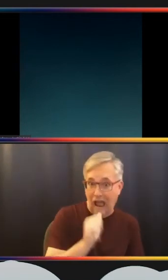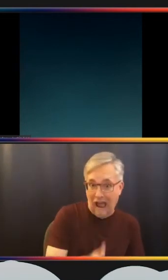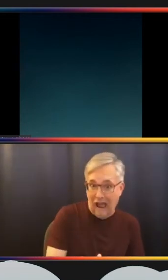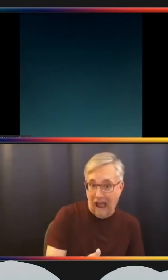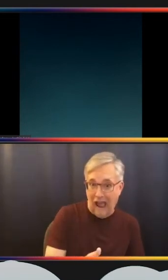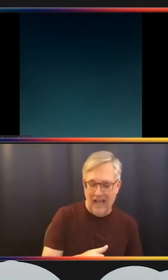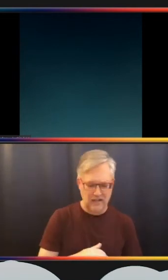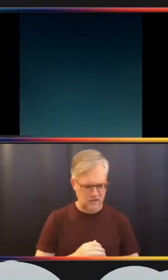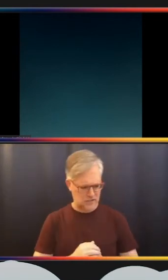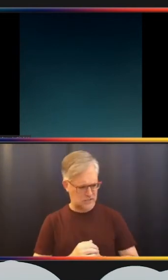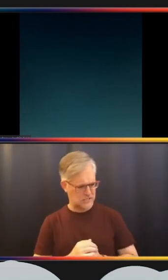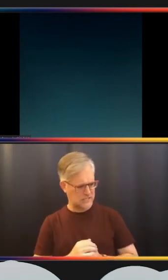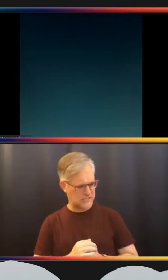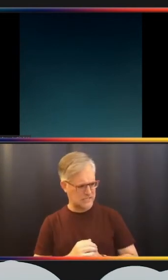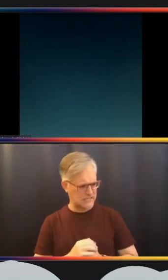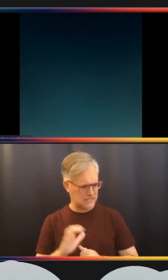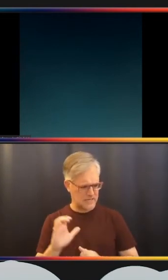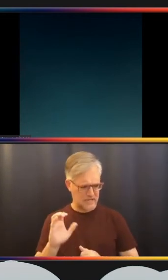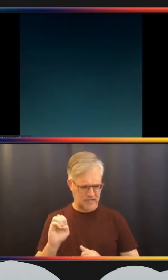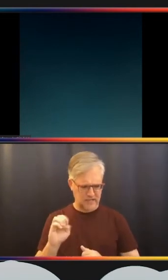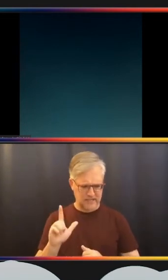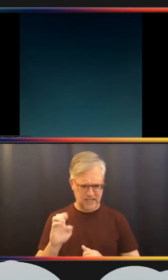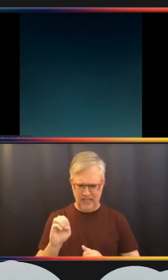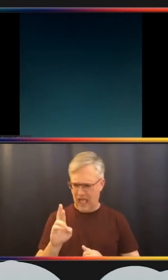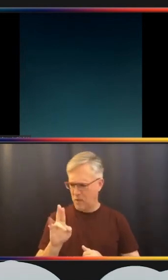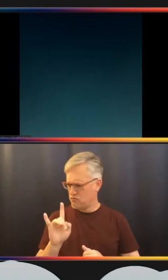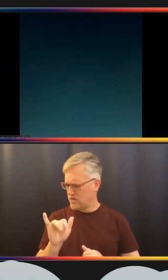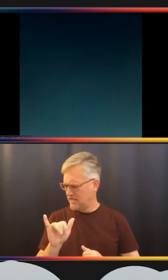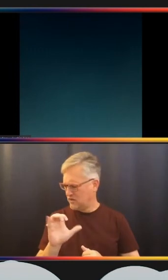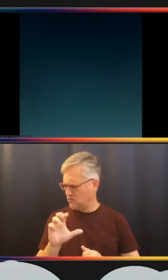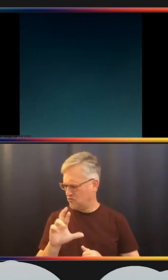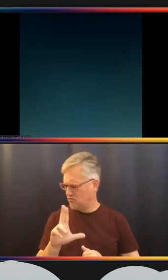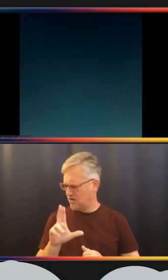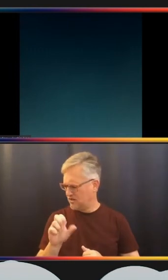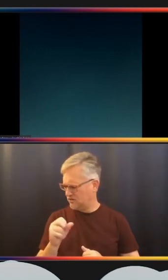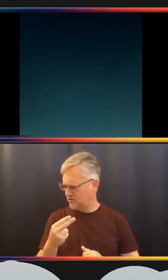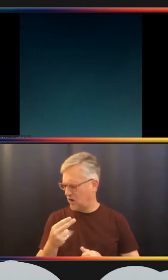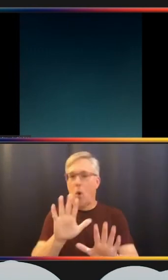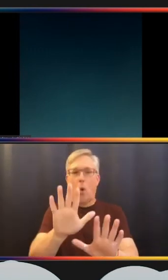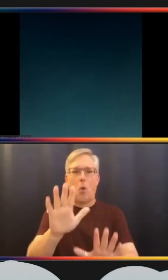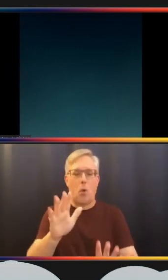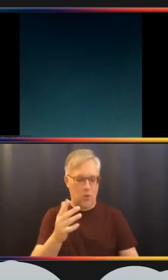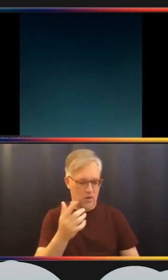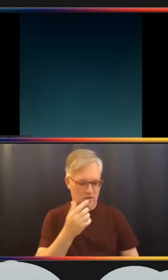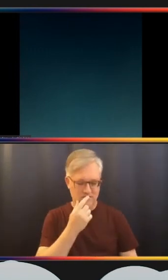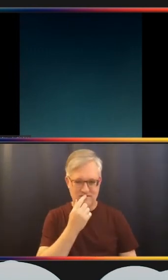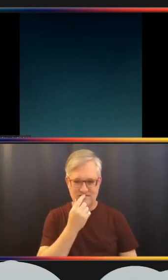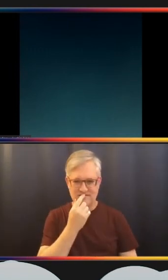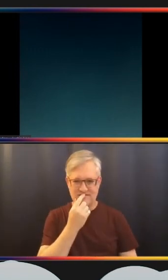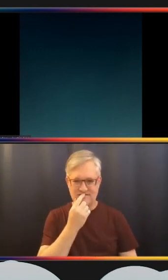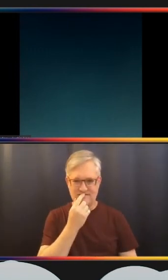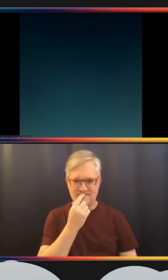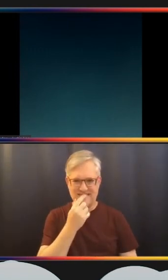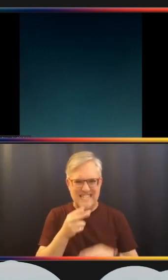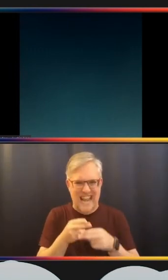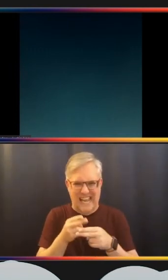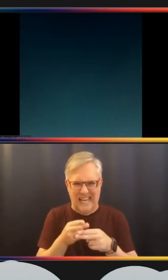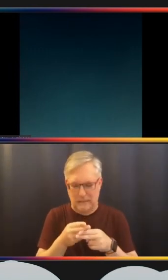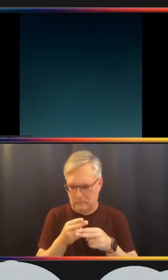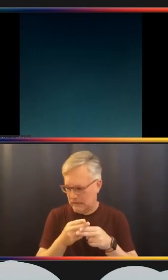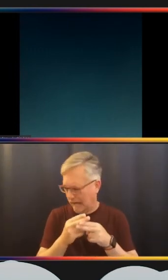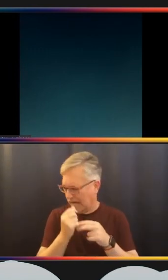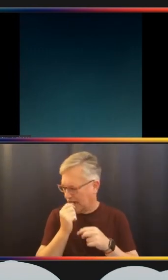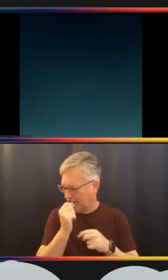Who is my celebrity crush? Oh, you know who? Hold on. I don't even know that I know his name right